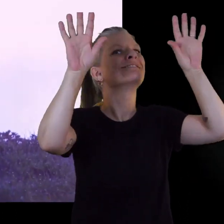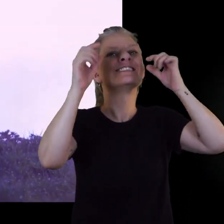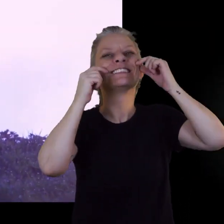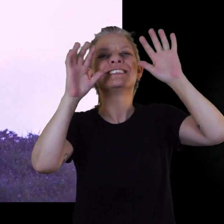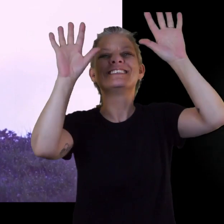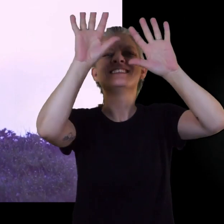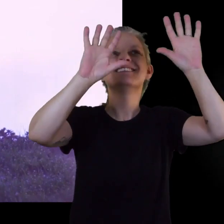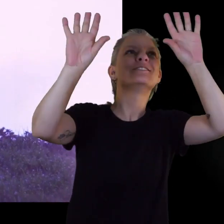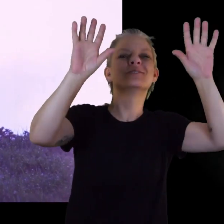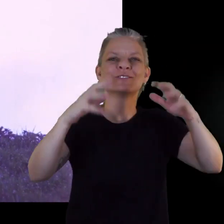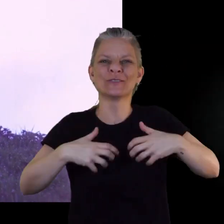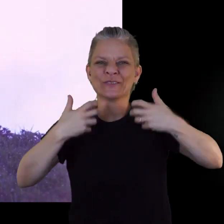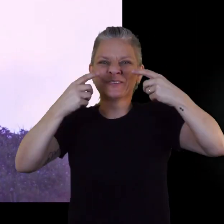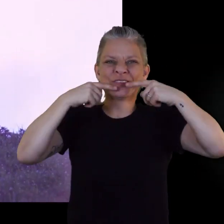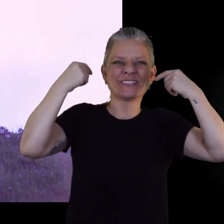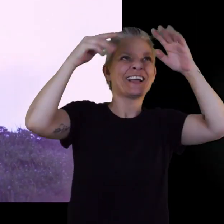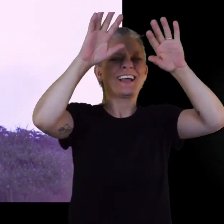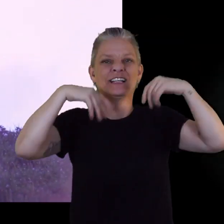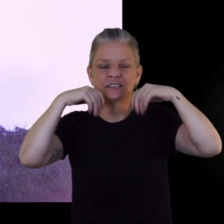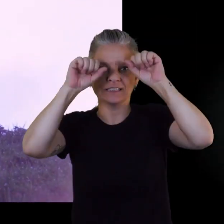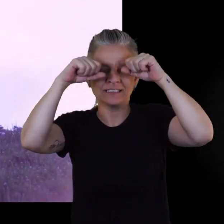fiery smile. I rubbed my eyes.